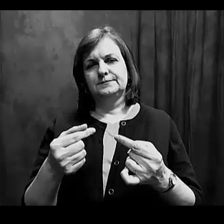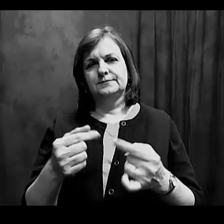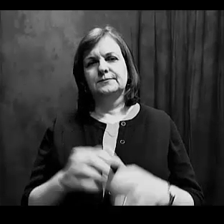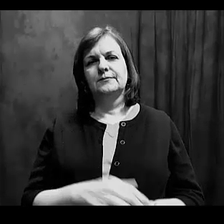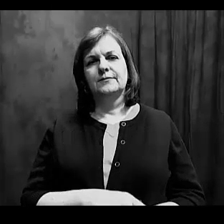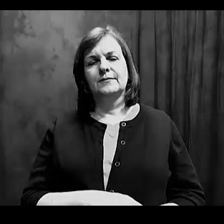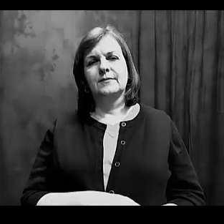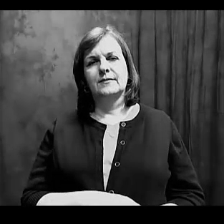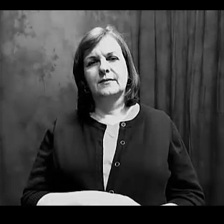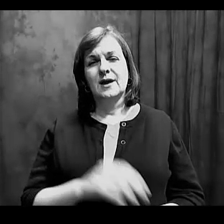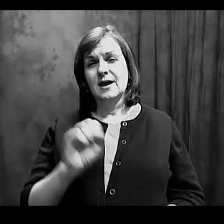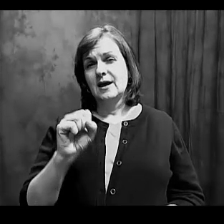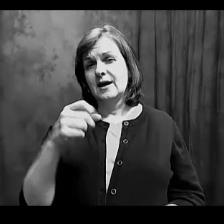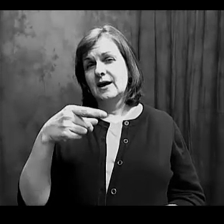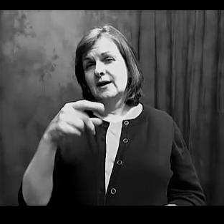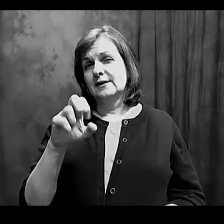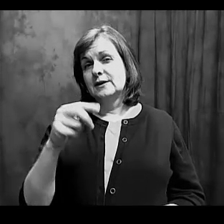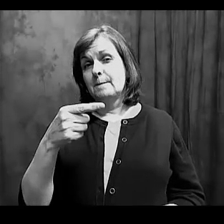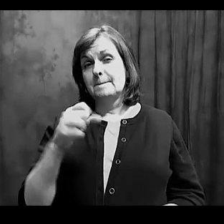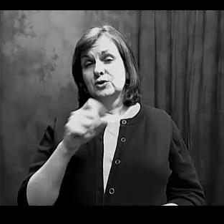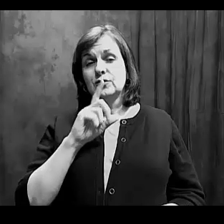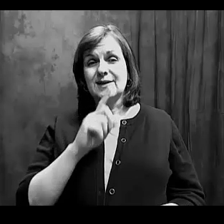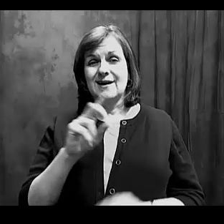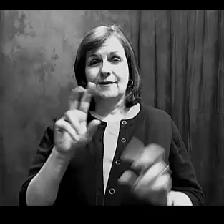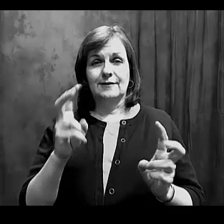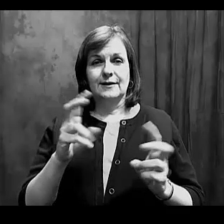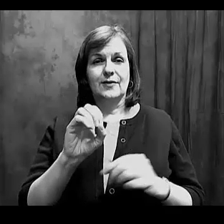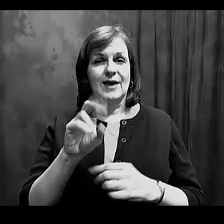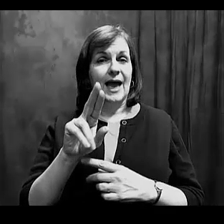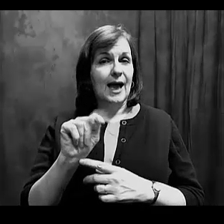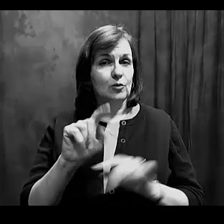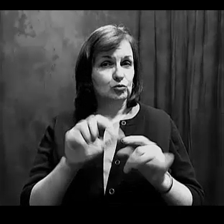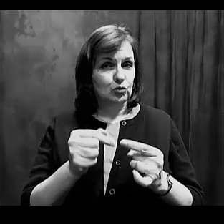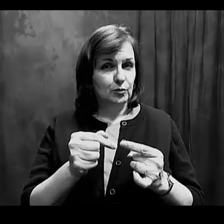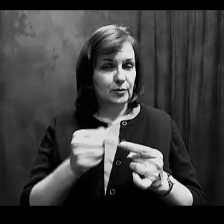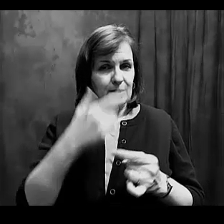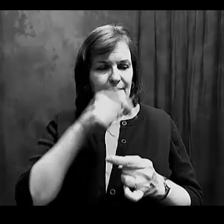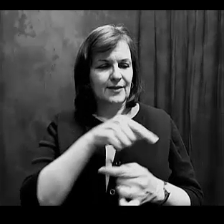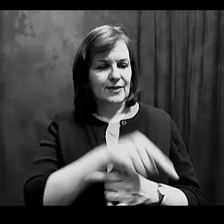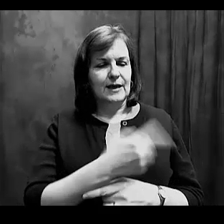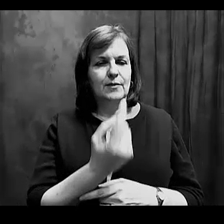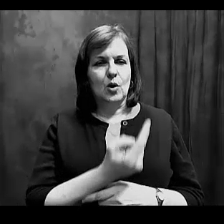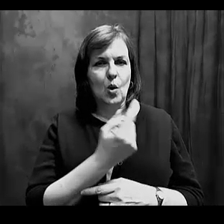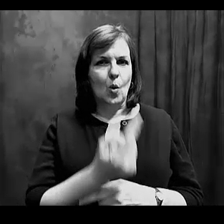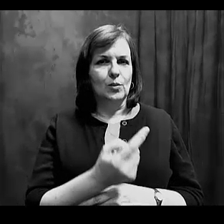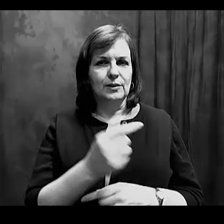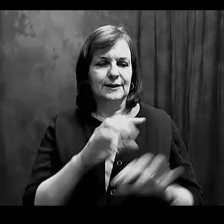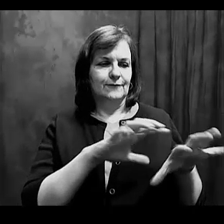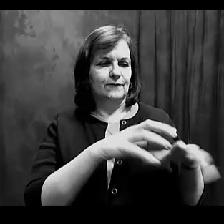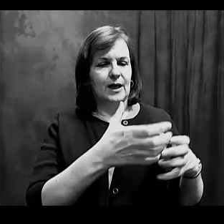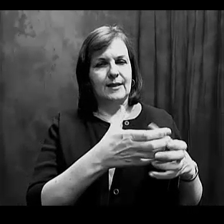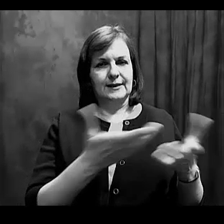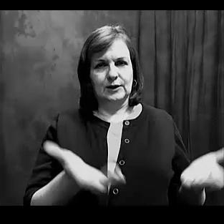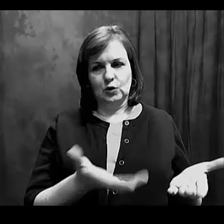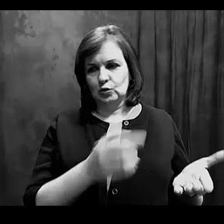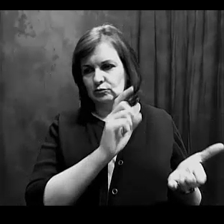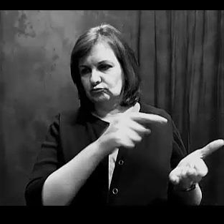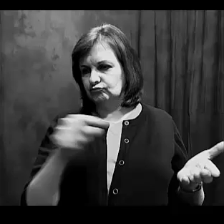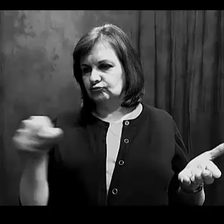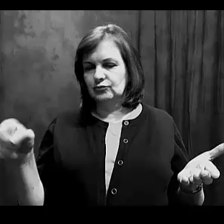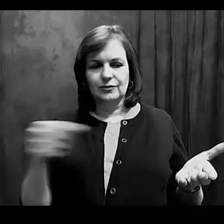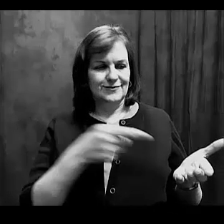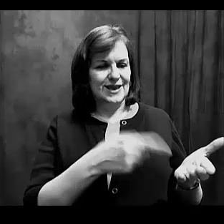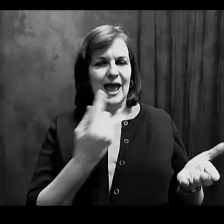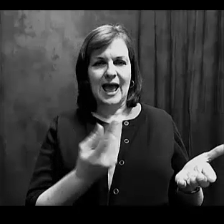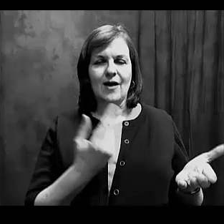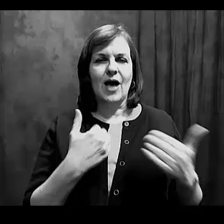And the reason the sponges are an outgroup on our tree is because they're the only organism or phyla here